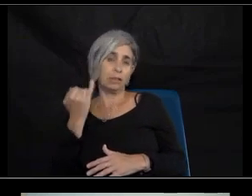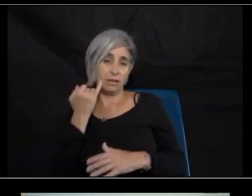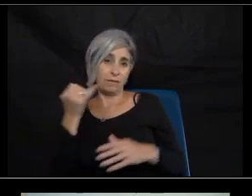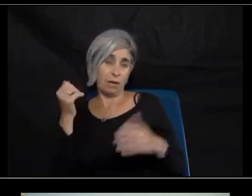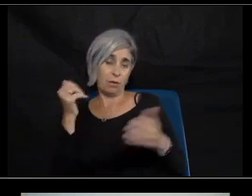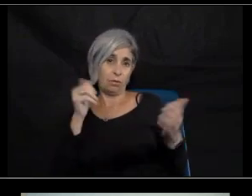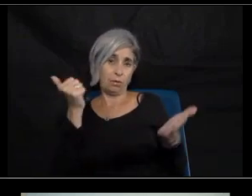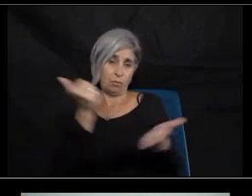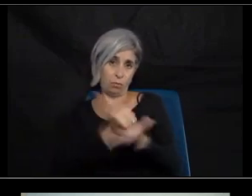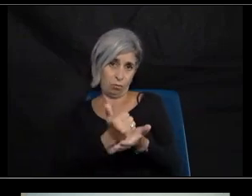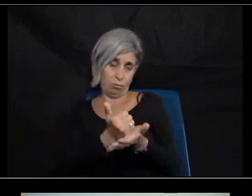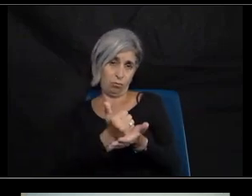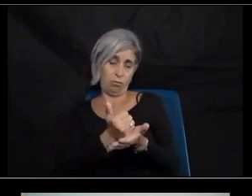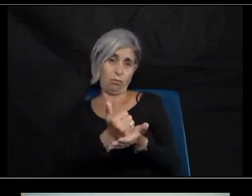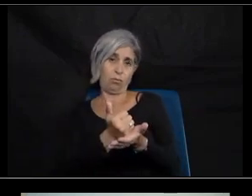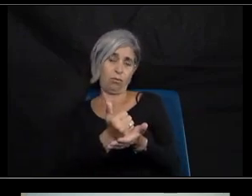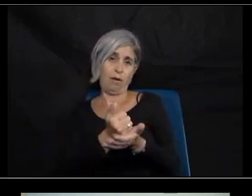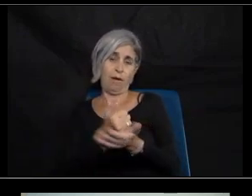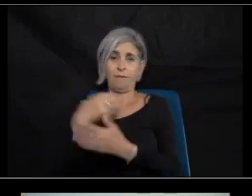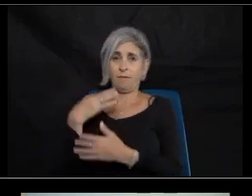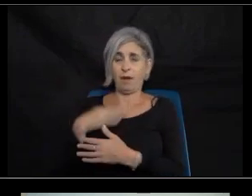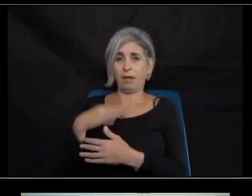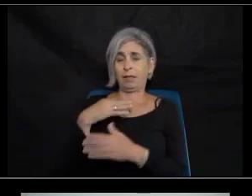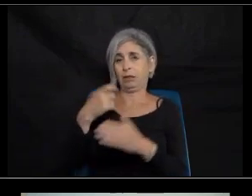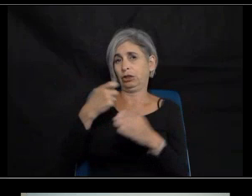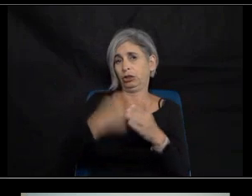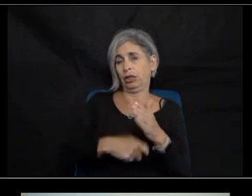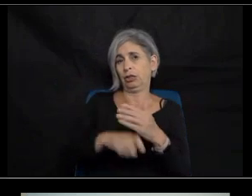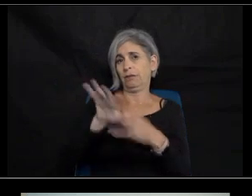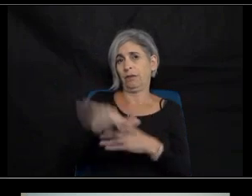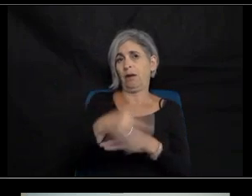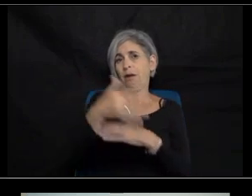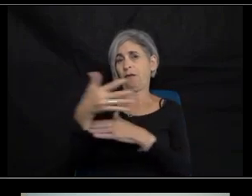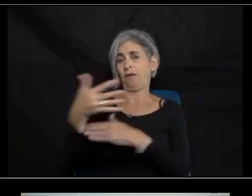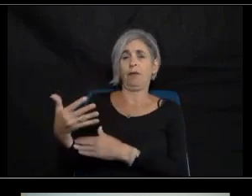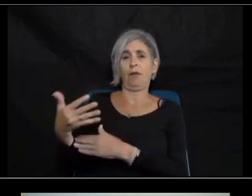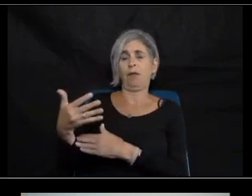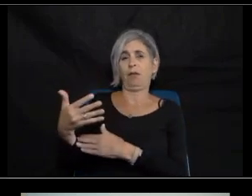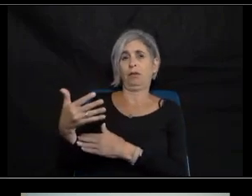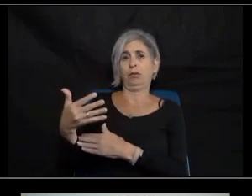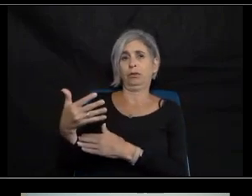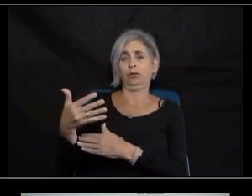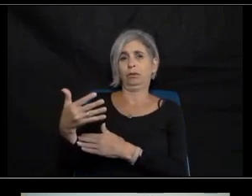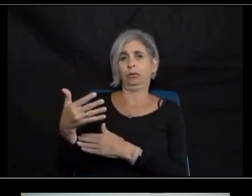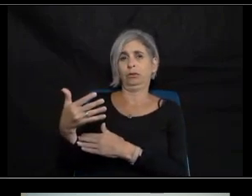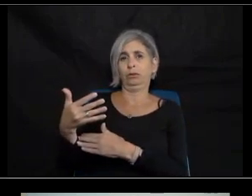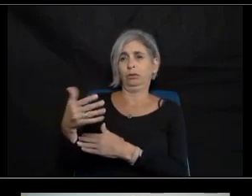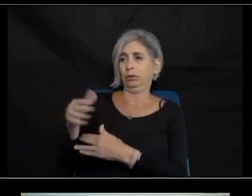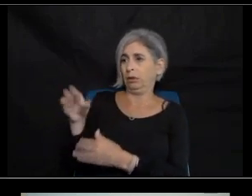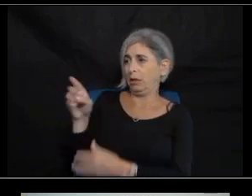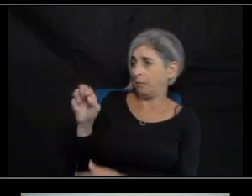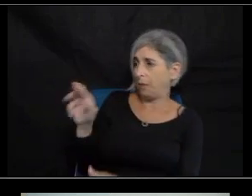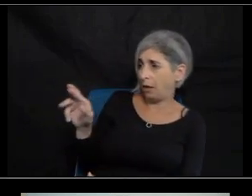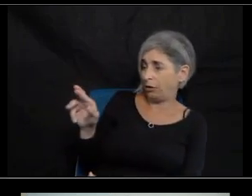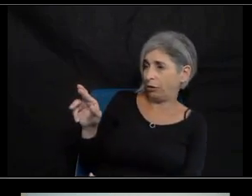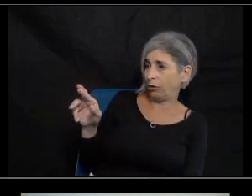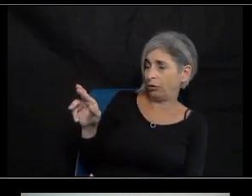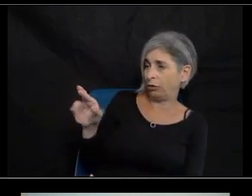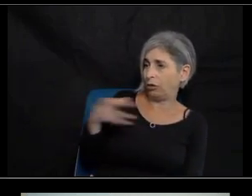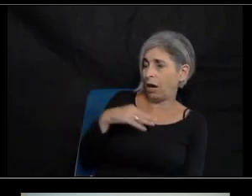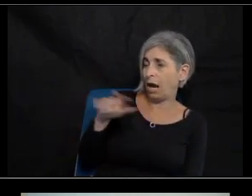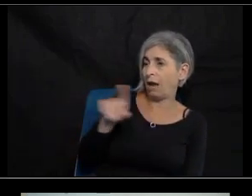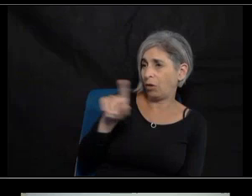putting on a voluntary charge of $5. Mayor? Yes, Vice Mayor. I did have a